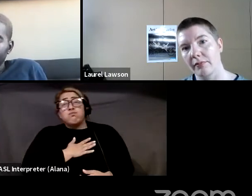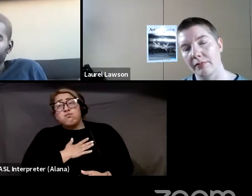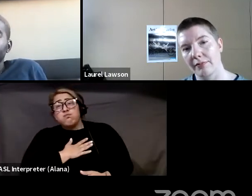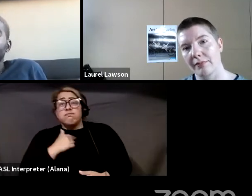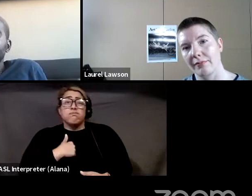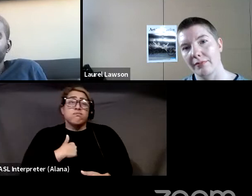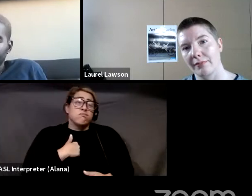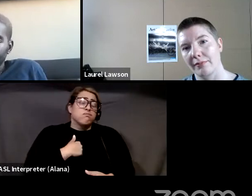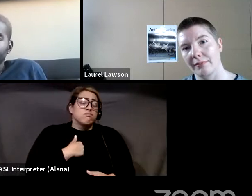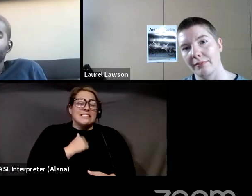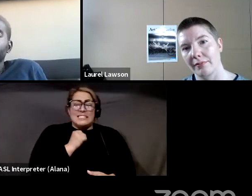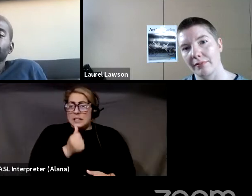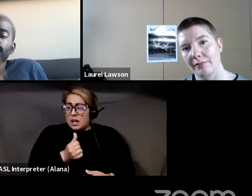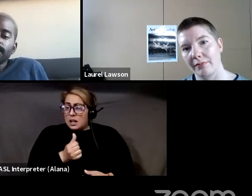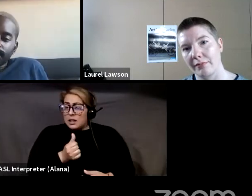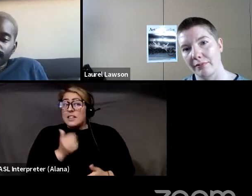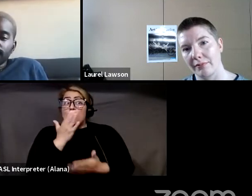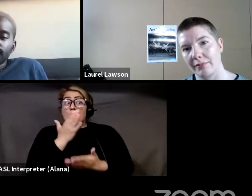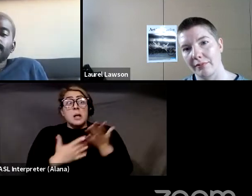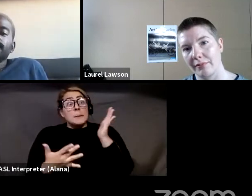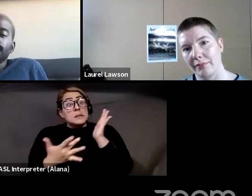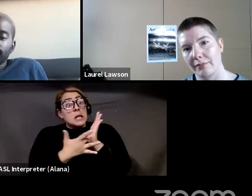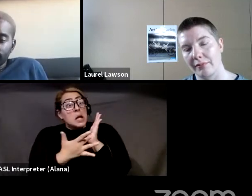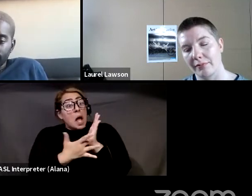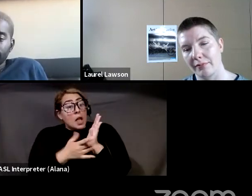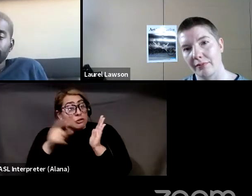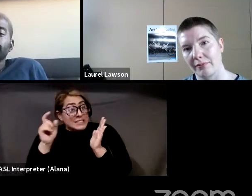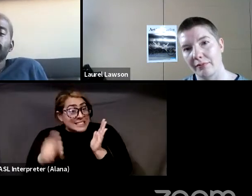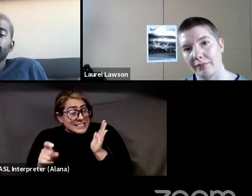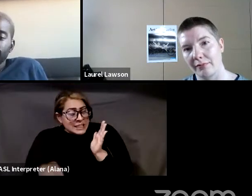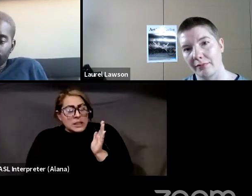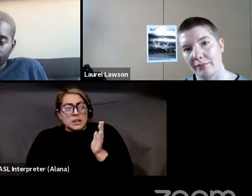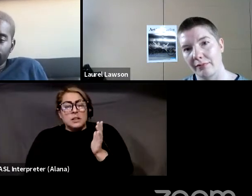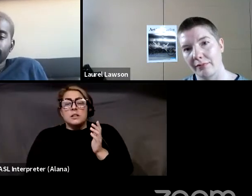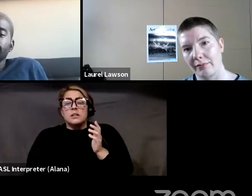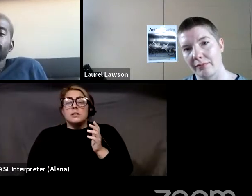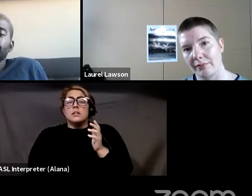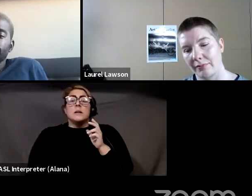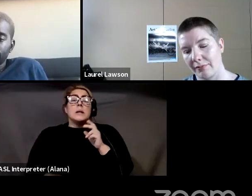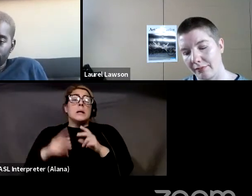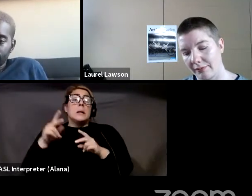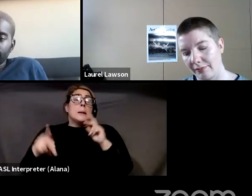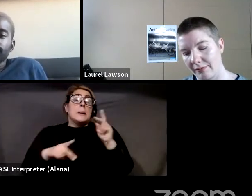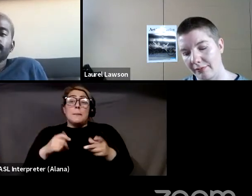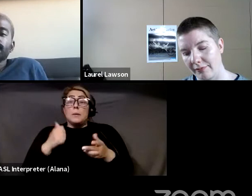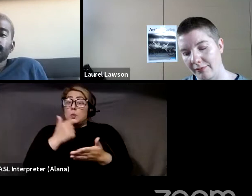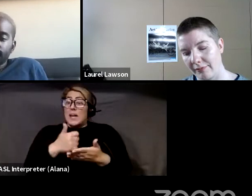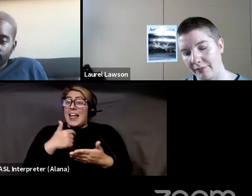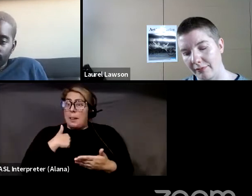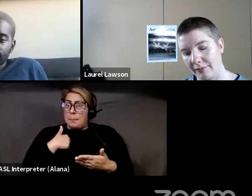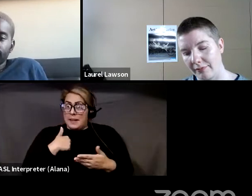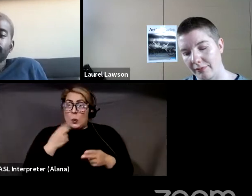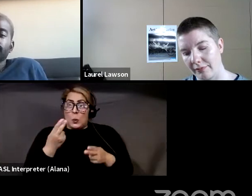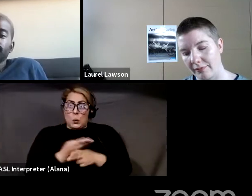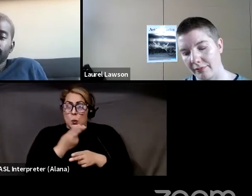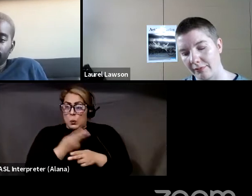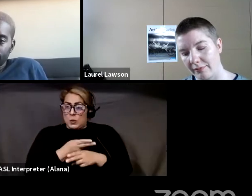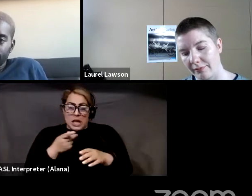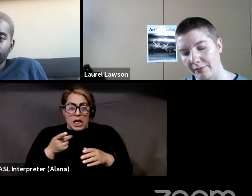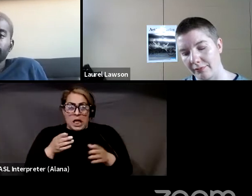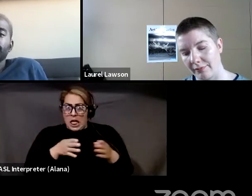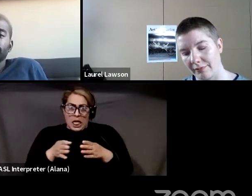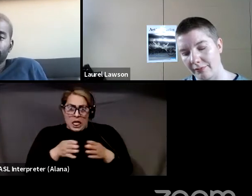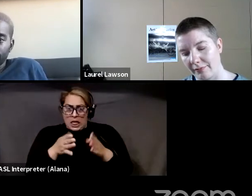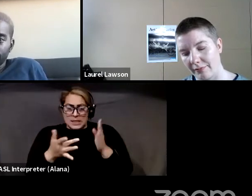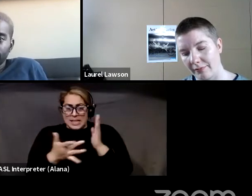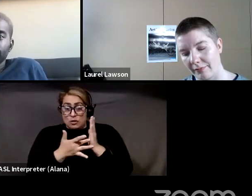right? There's some technology that is needed. There are people to help me troubleshoot that technology because I